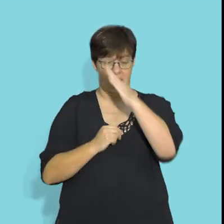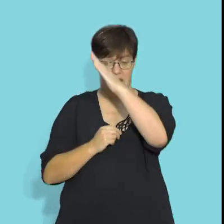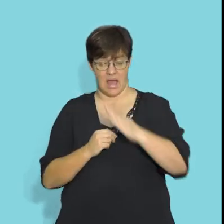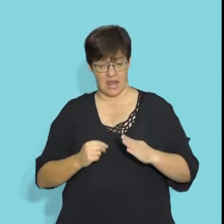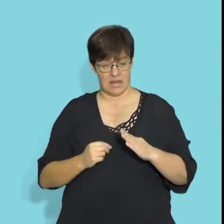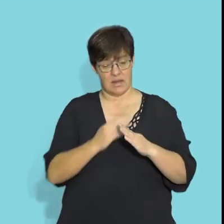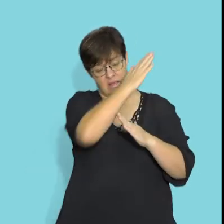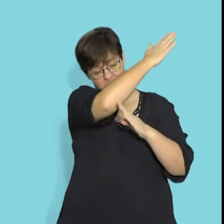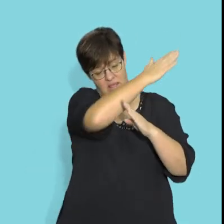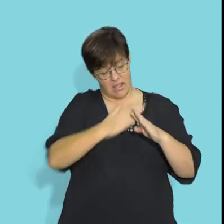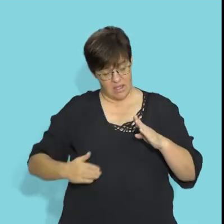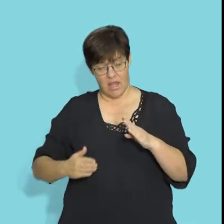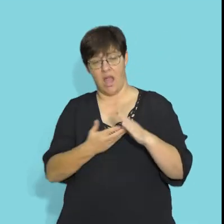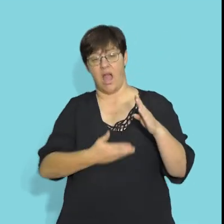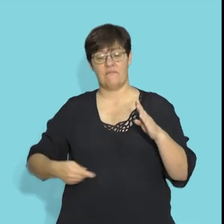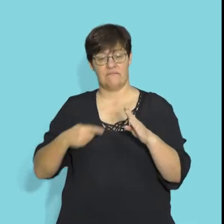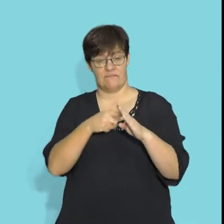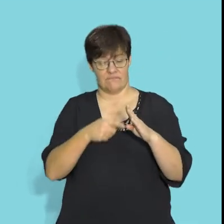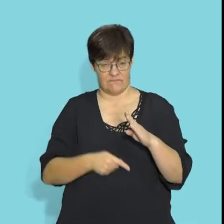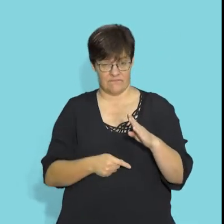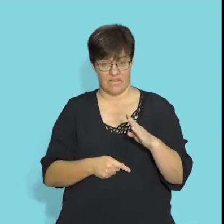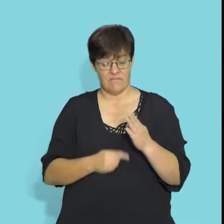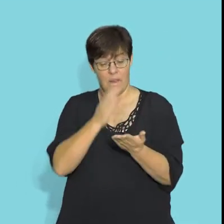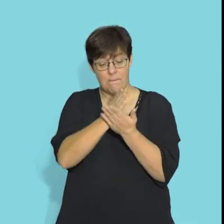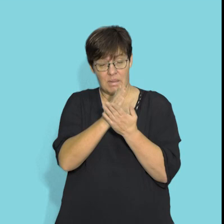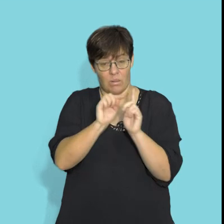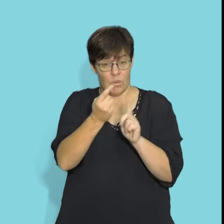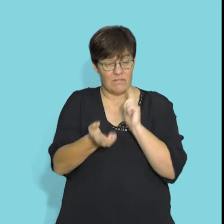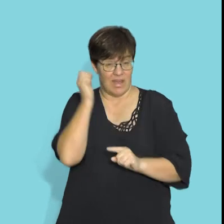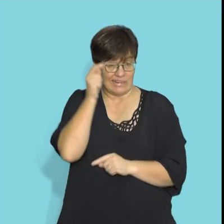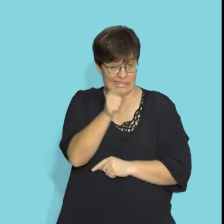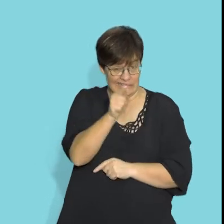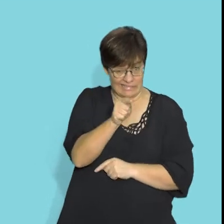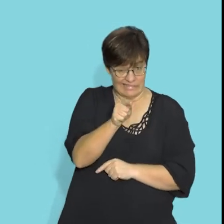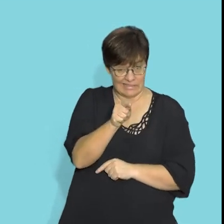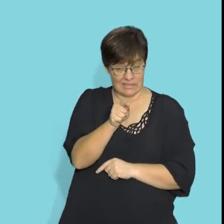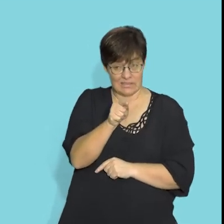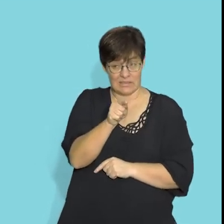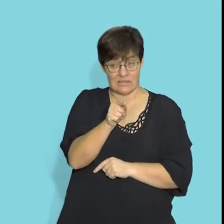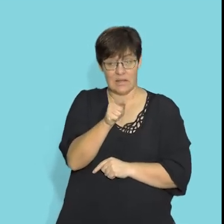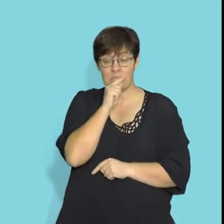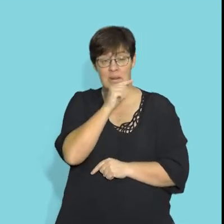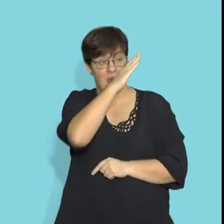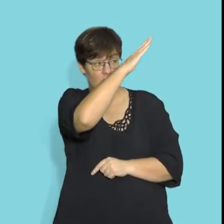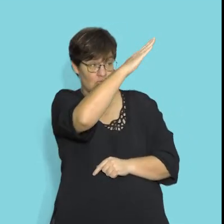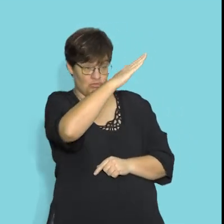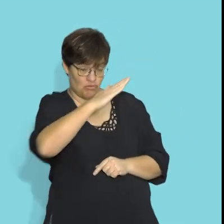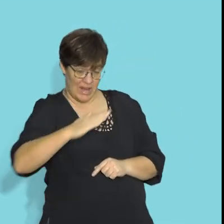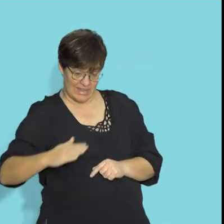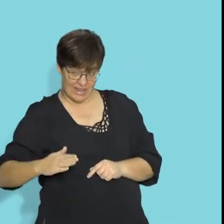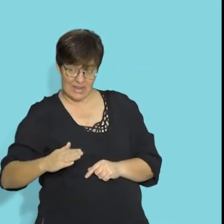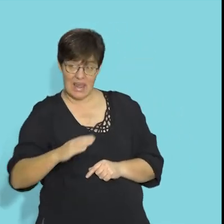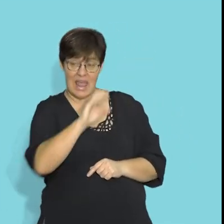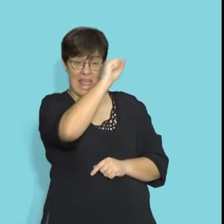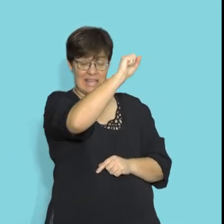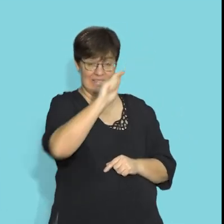that cuts my line in half. So if I can find the midpoint here, and I can find the gradient